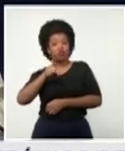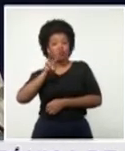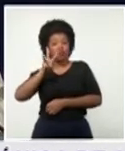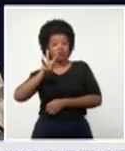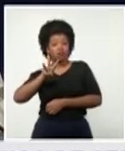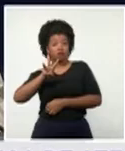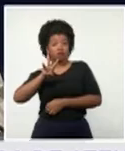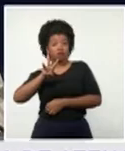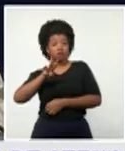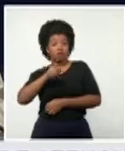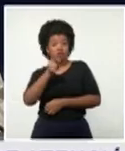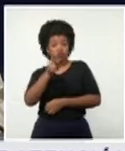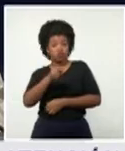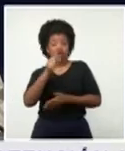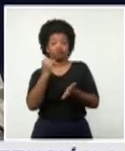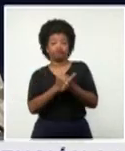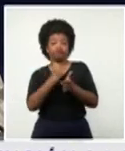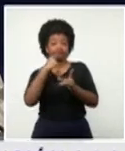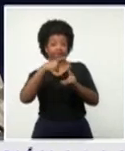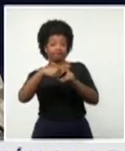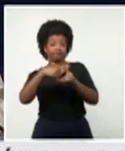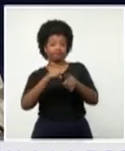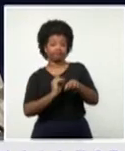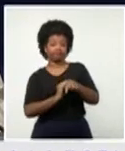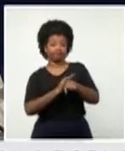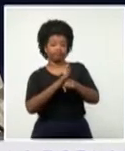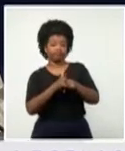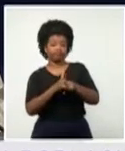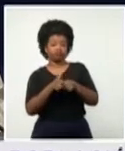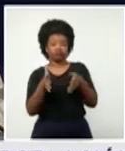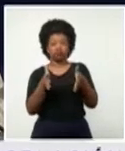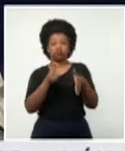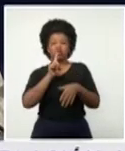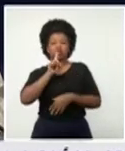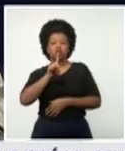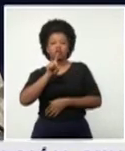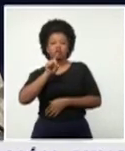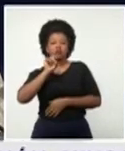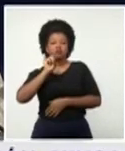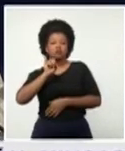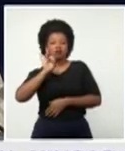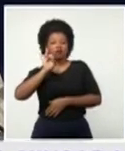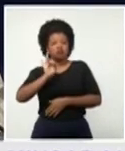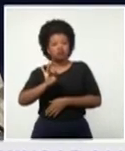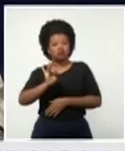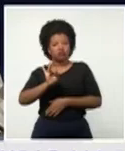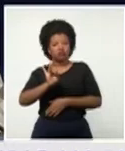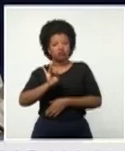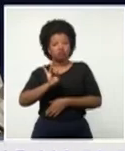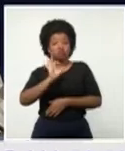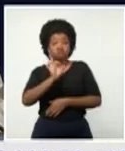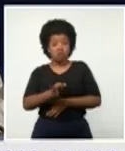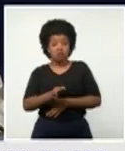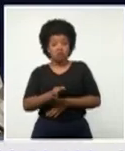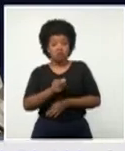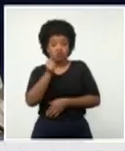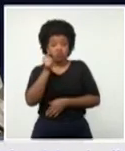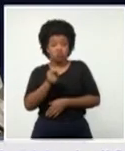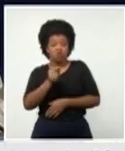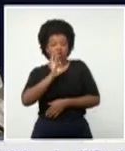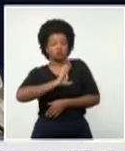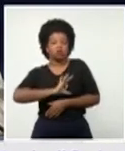in Cuba, 82.3% of the diagnosed cases, we're talking about 167